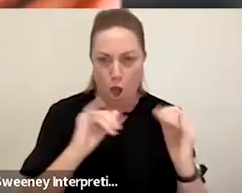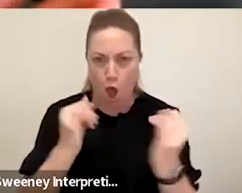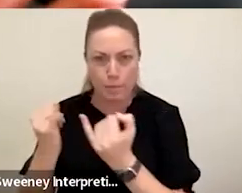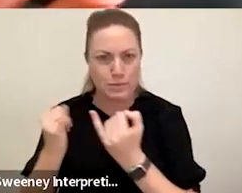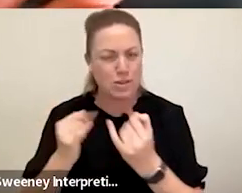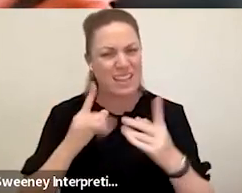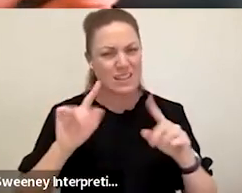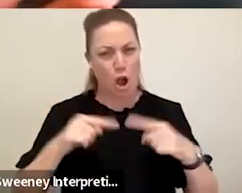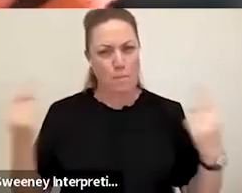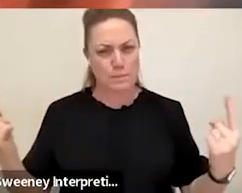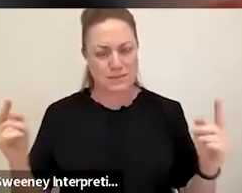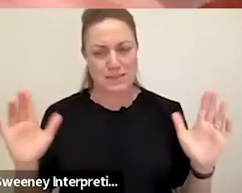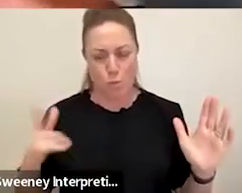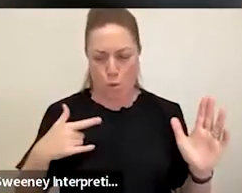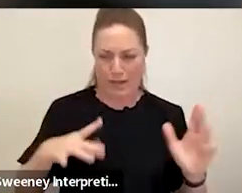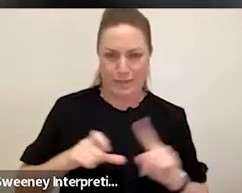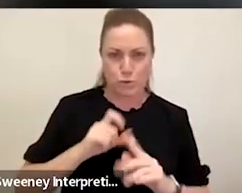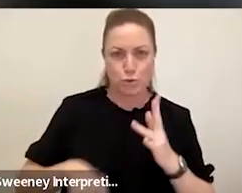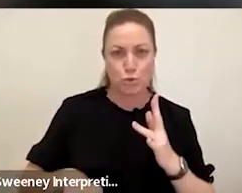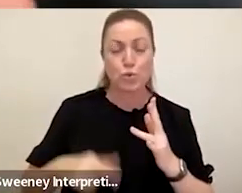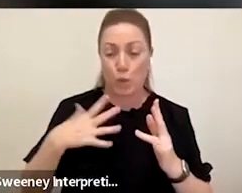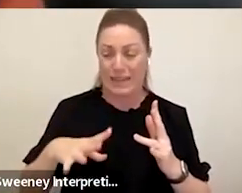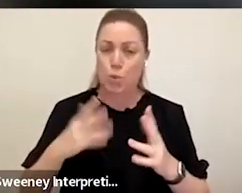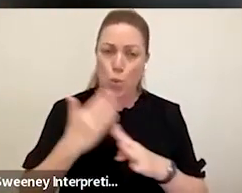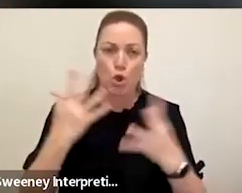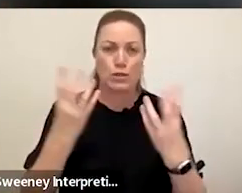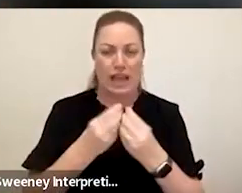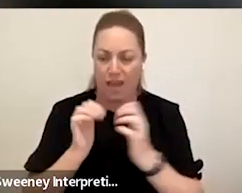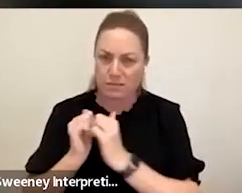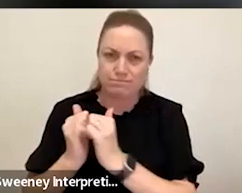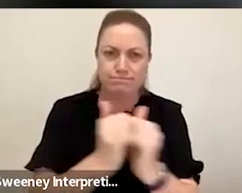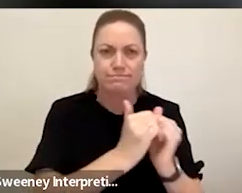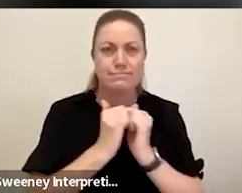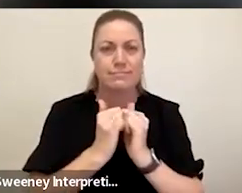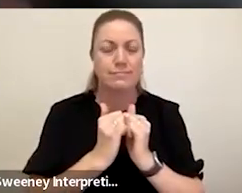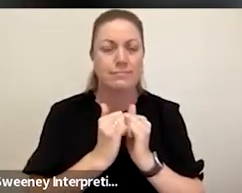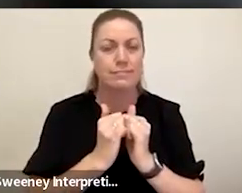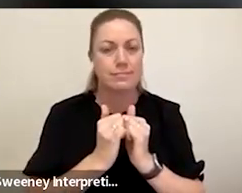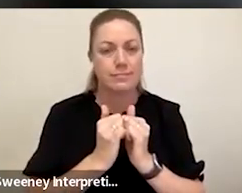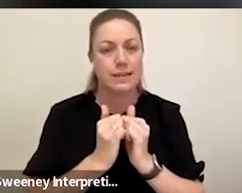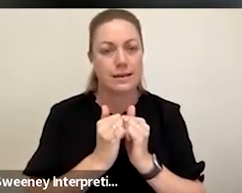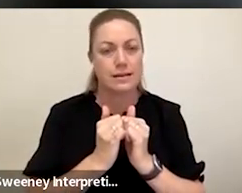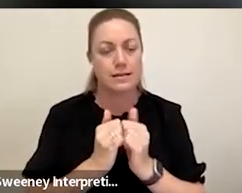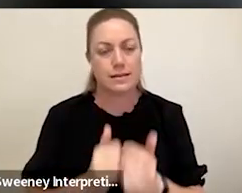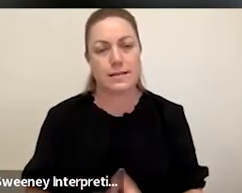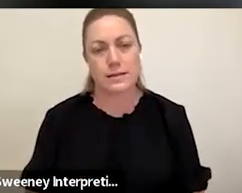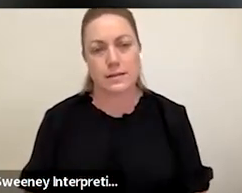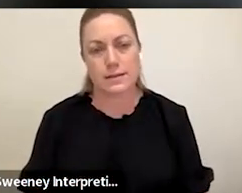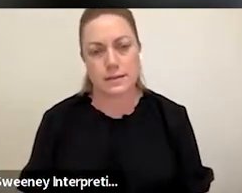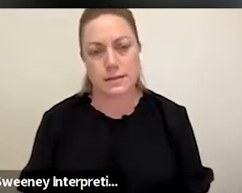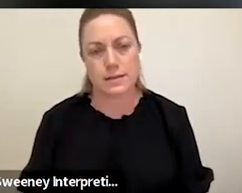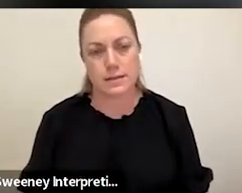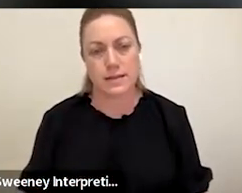of what we need to be doing here. We need to be collaborating and working out how to work together. And that's not something you want to be doing in